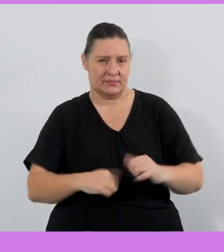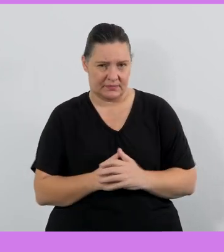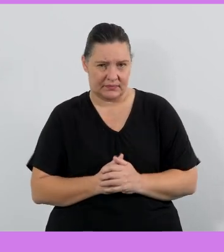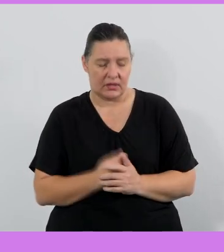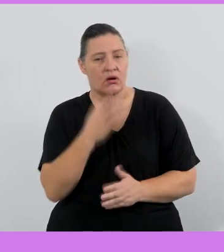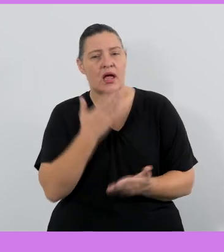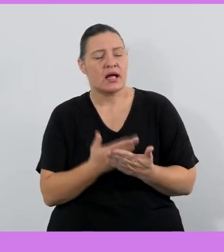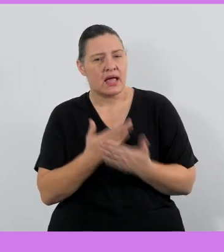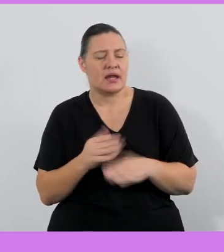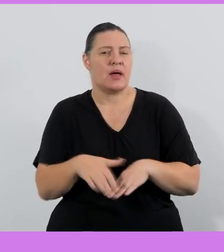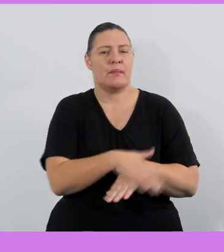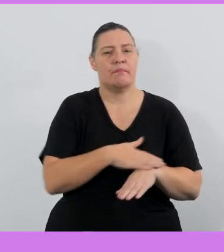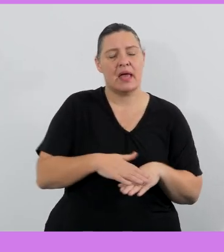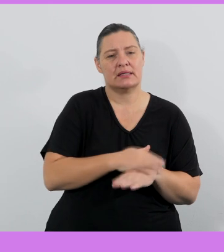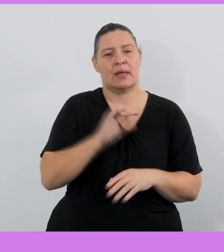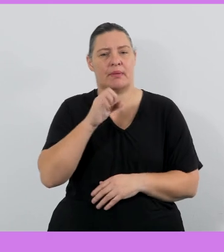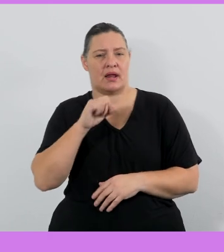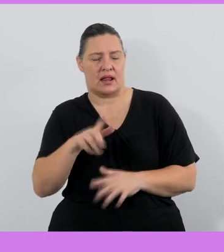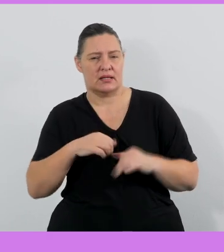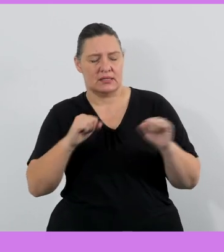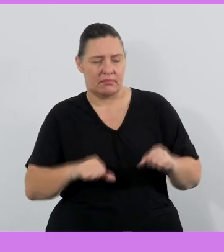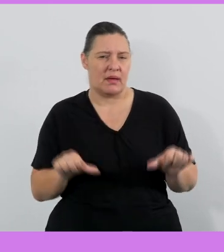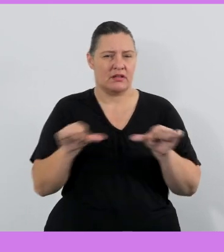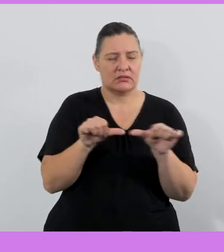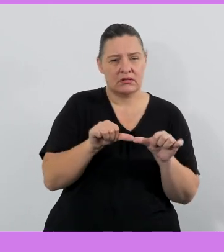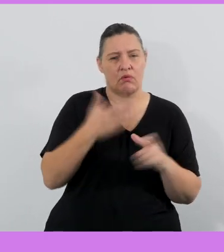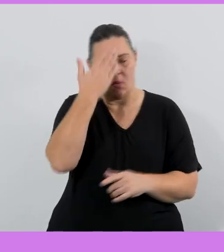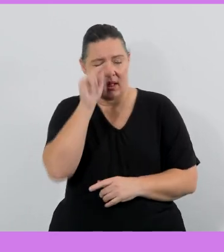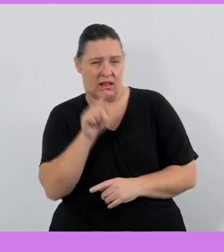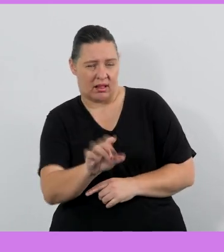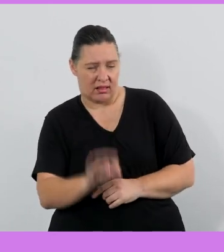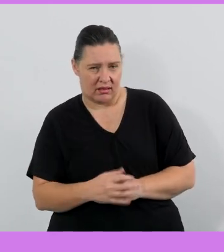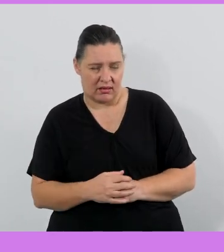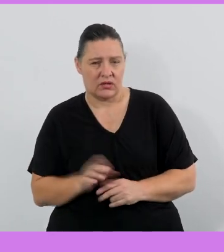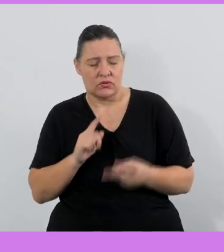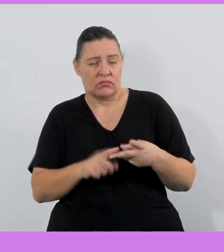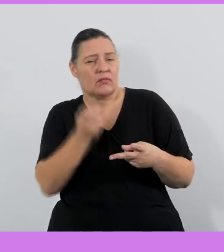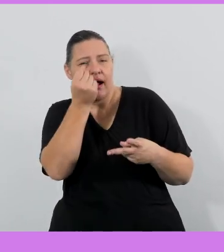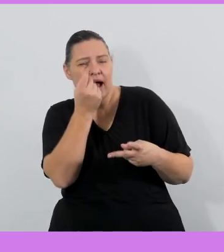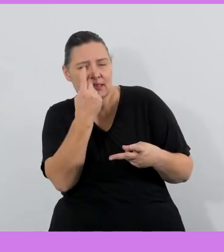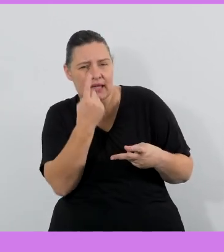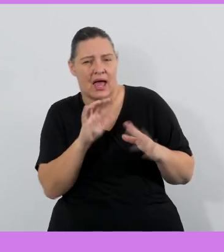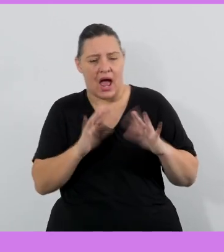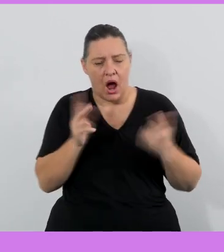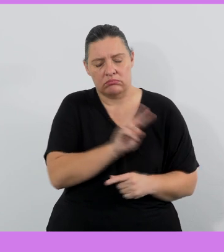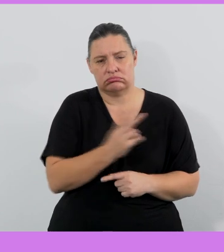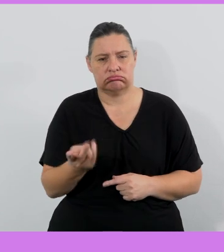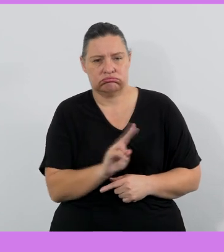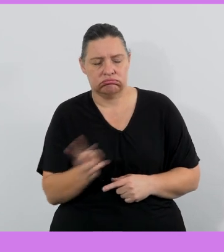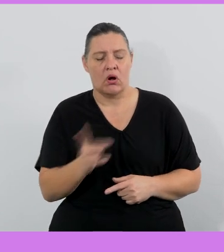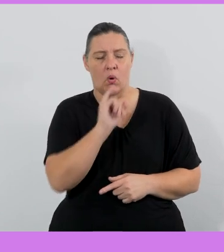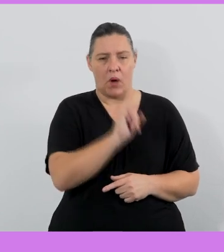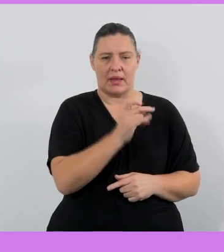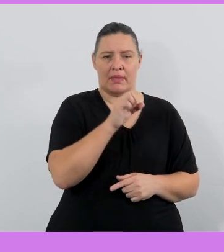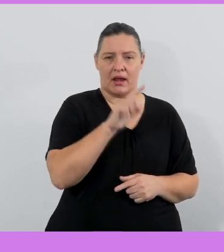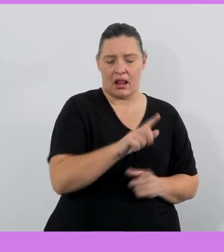be able to have the basic imperial system units of measurement, to know that. Also, to understand how to convert from one imperial